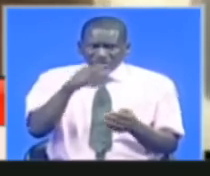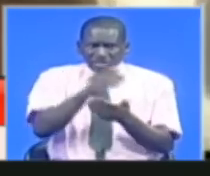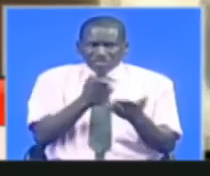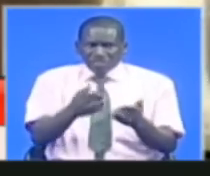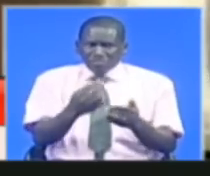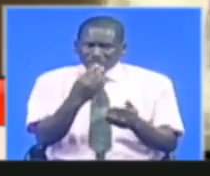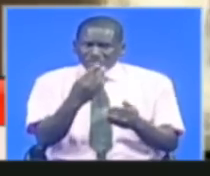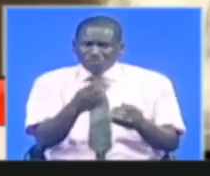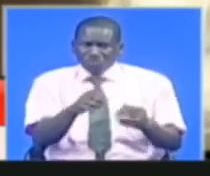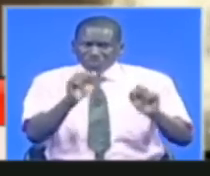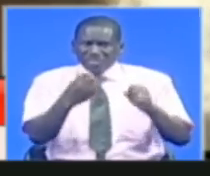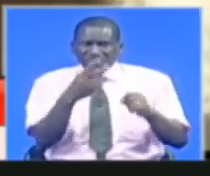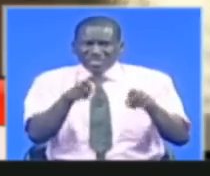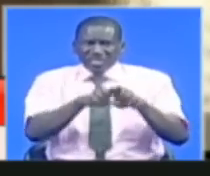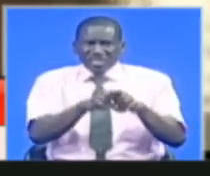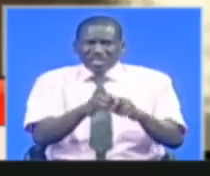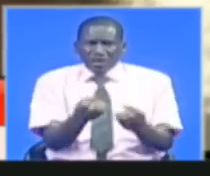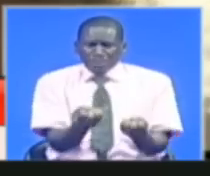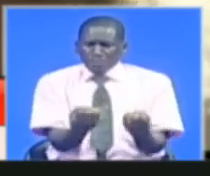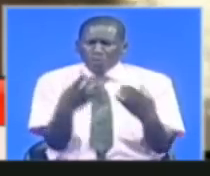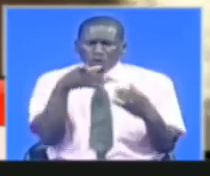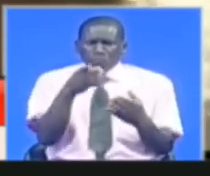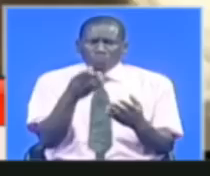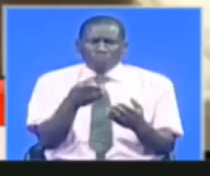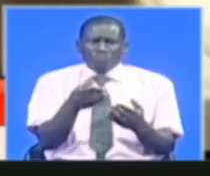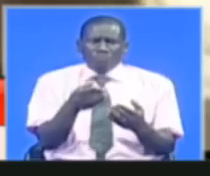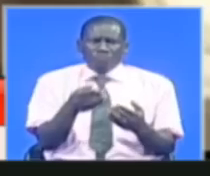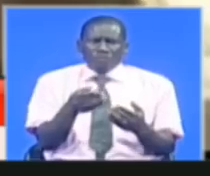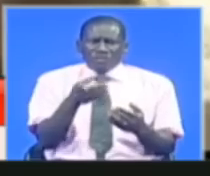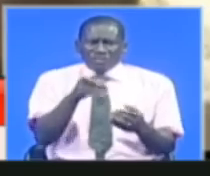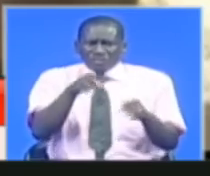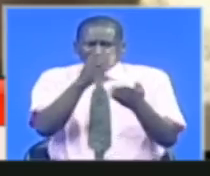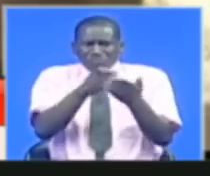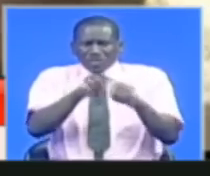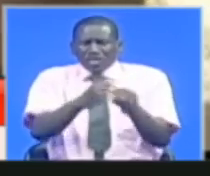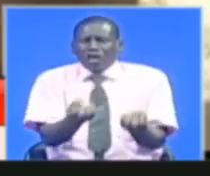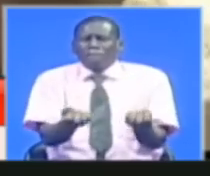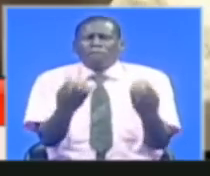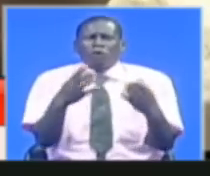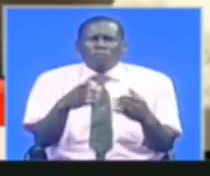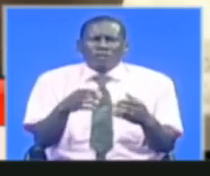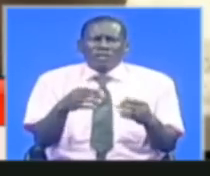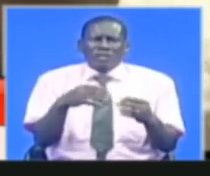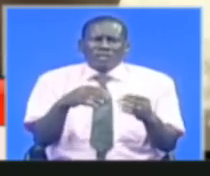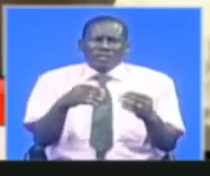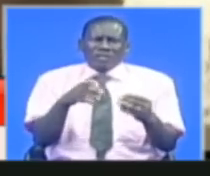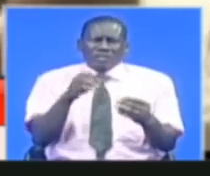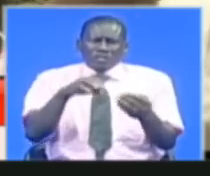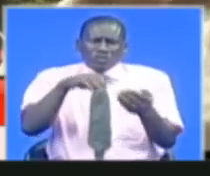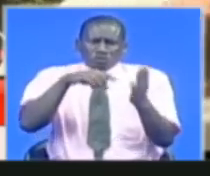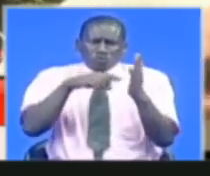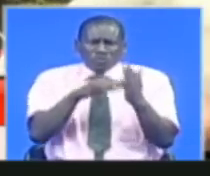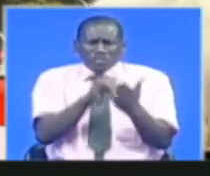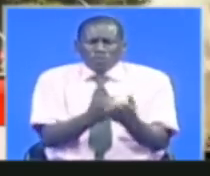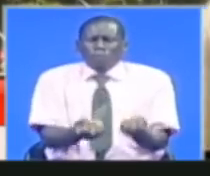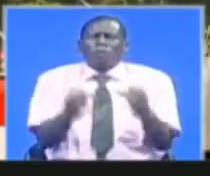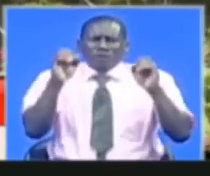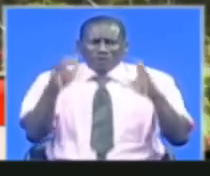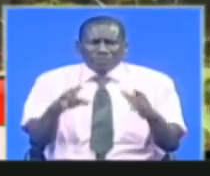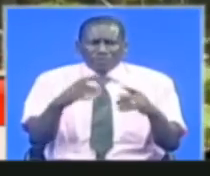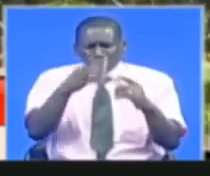like a grenade accessory clip. It seems it was not exploded because the clip is there. This was just